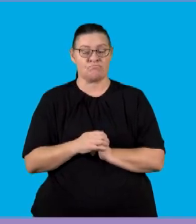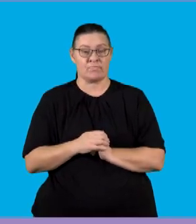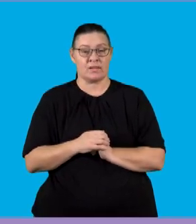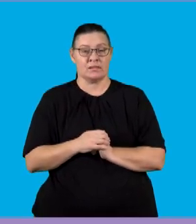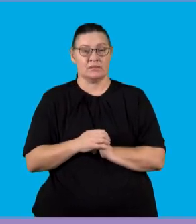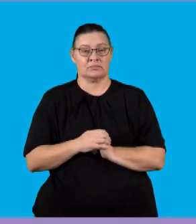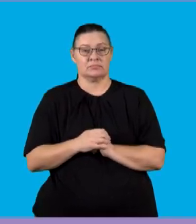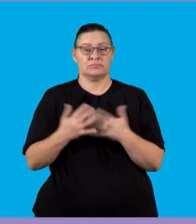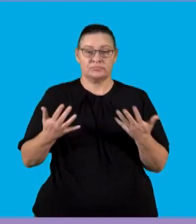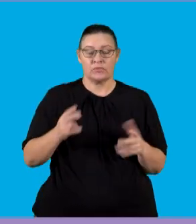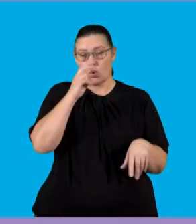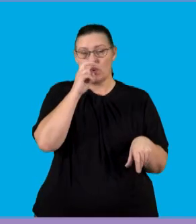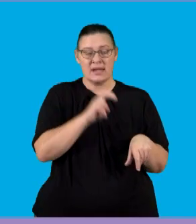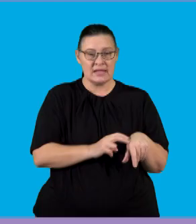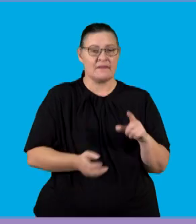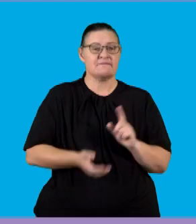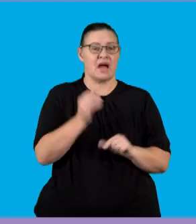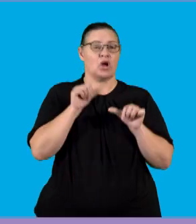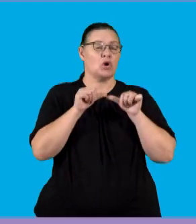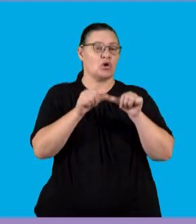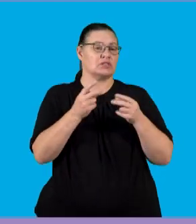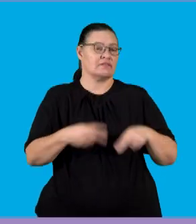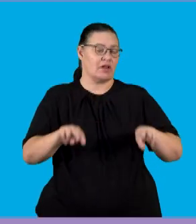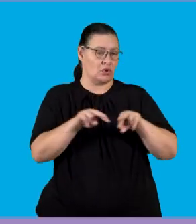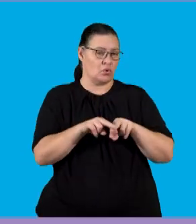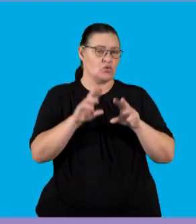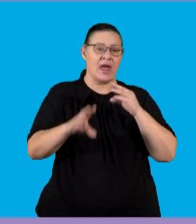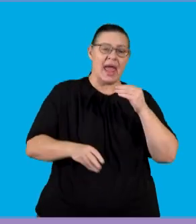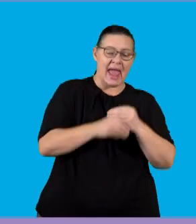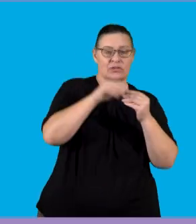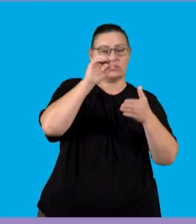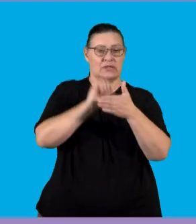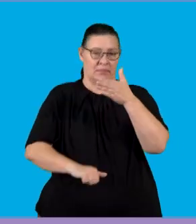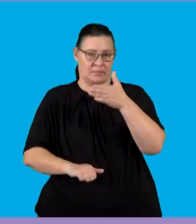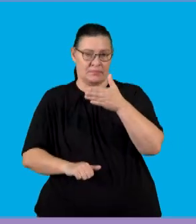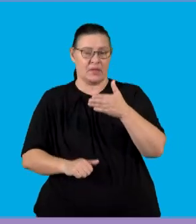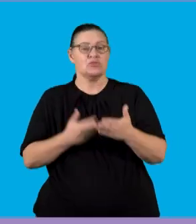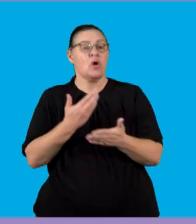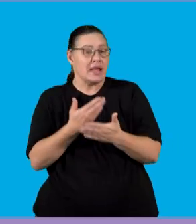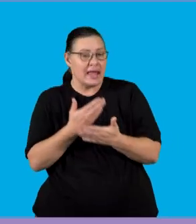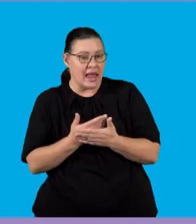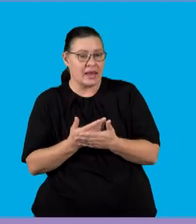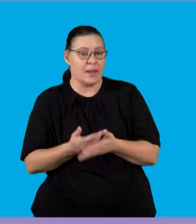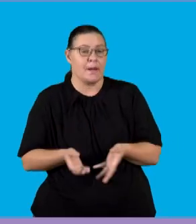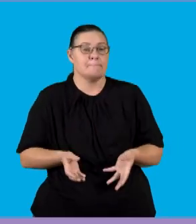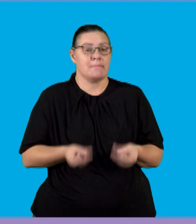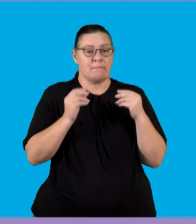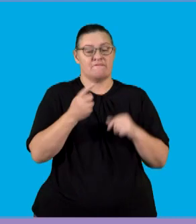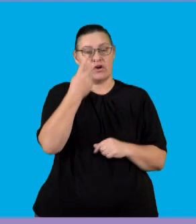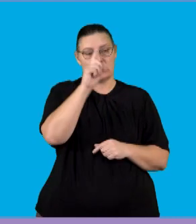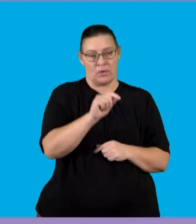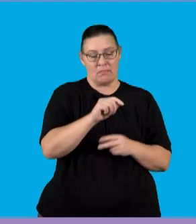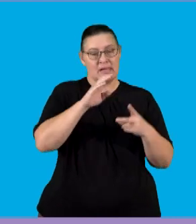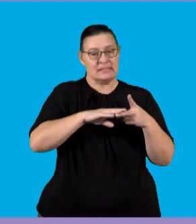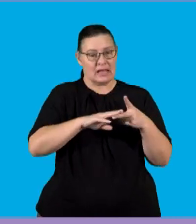-4. And we need to find that constant value that we are going to add or subtract so that we can get our first term,